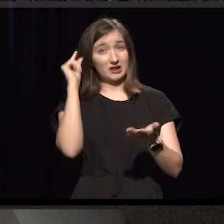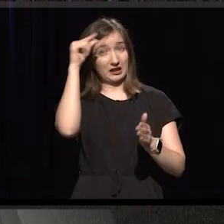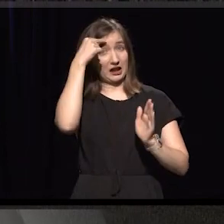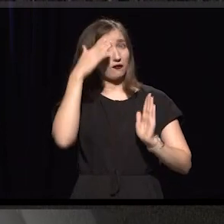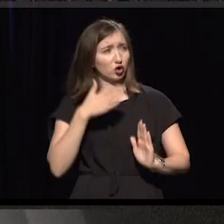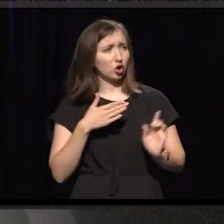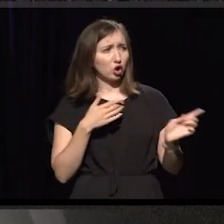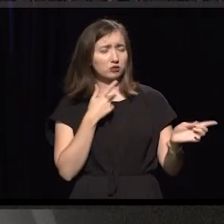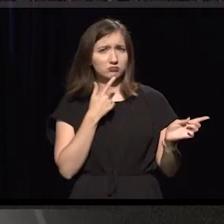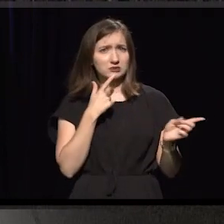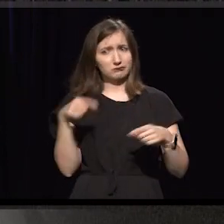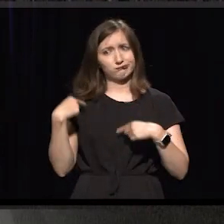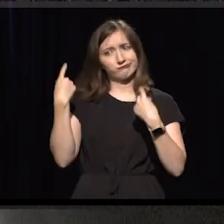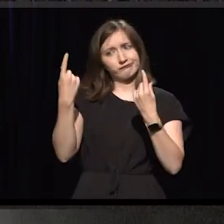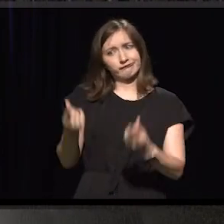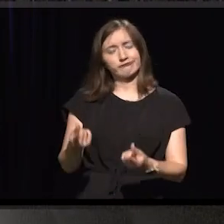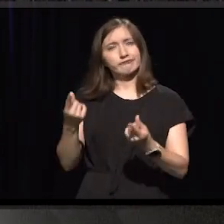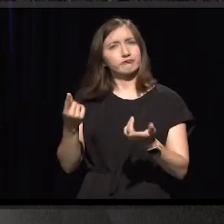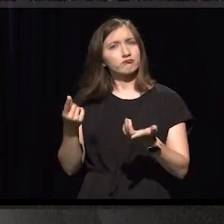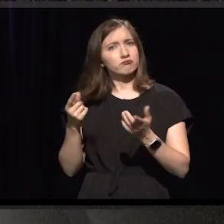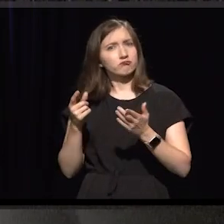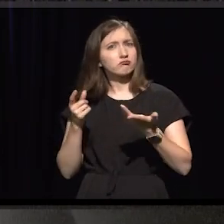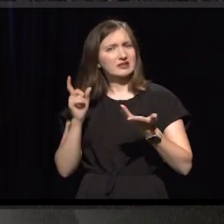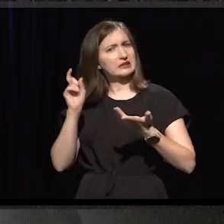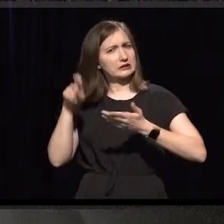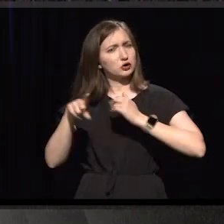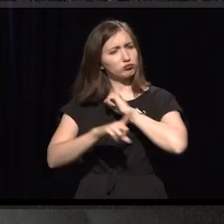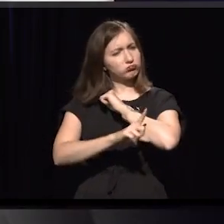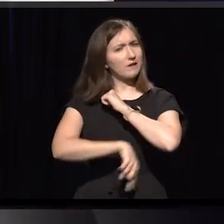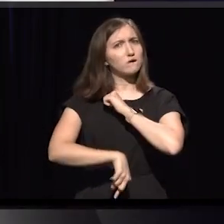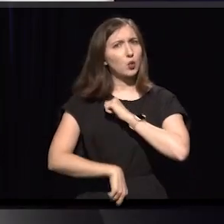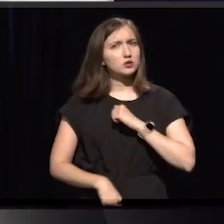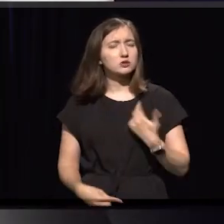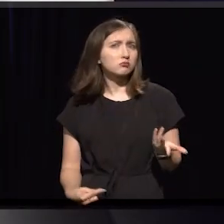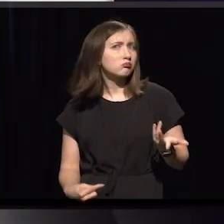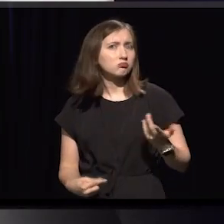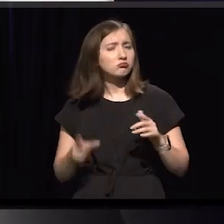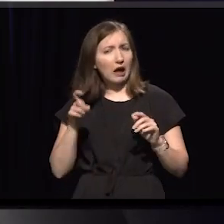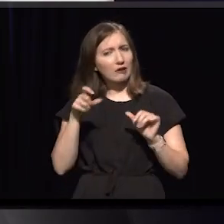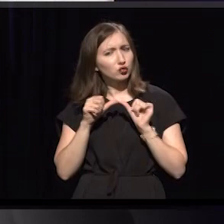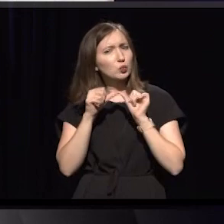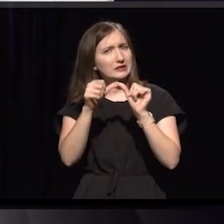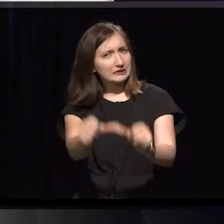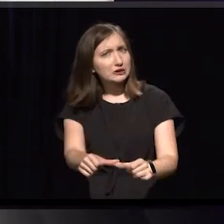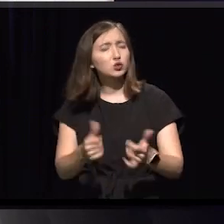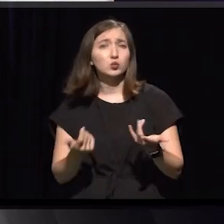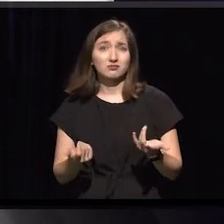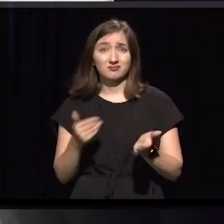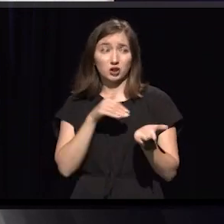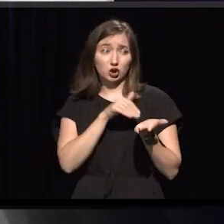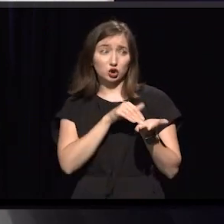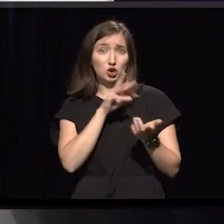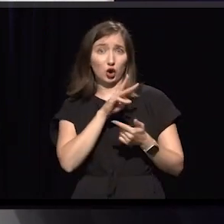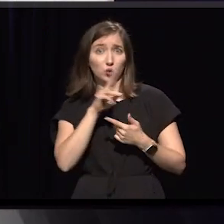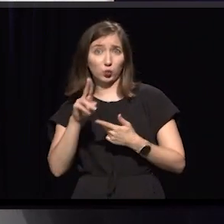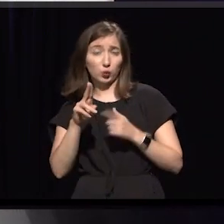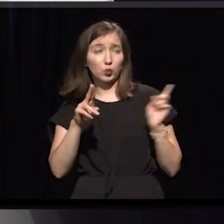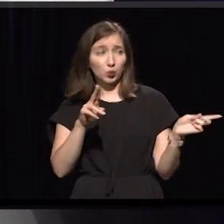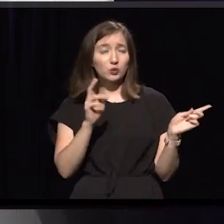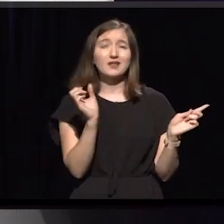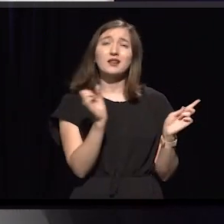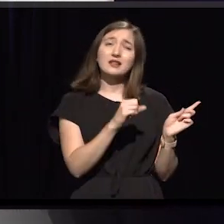doing, and we've got to continue to do, because we can't, as Dr. Wu said, the mass